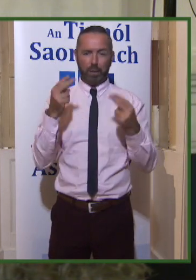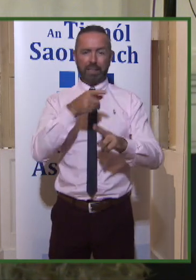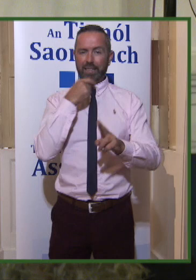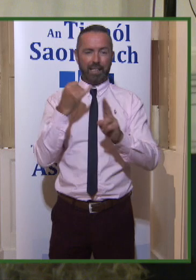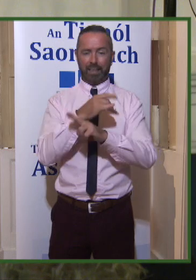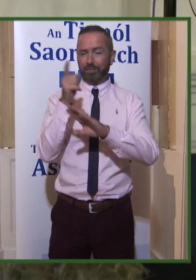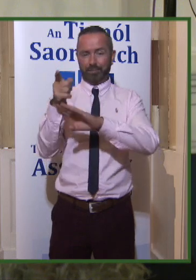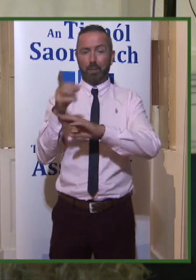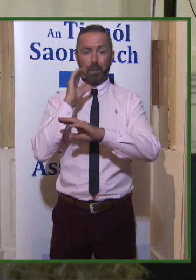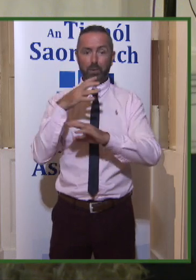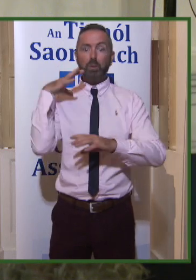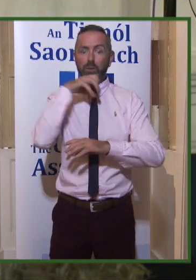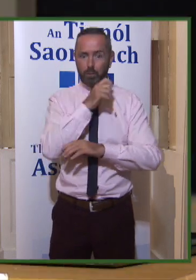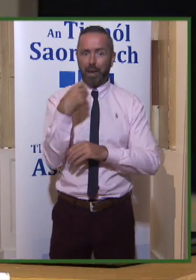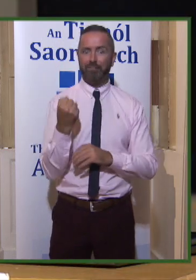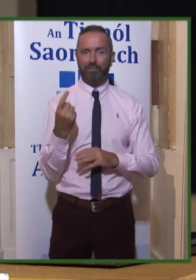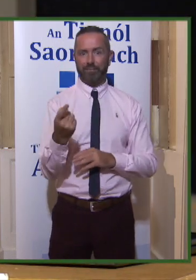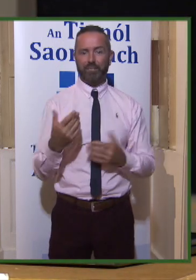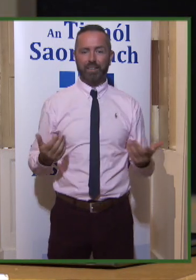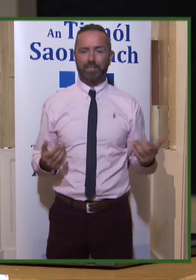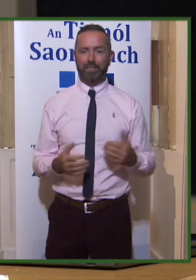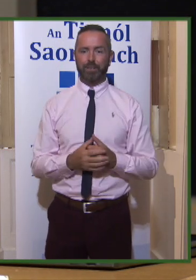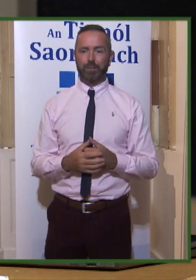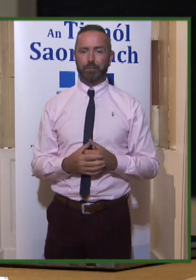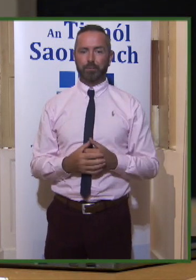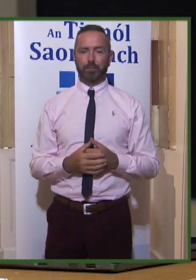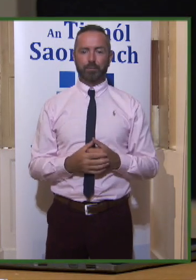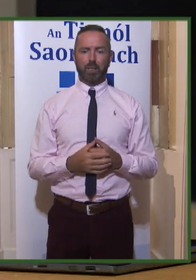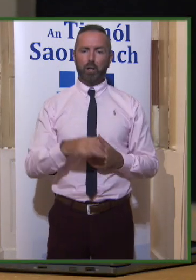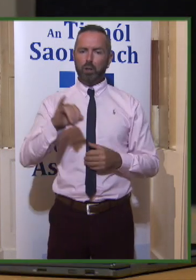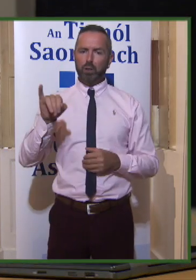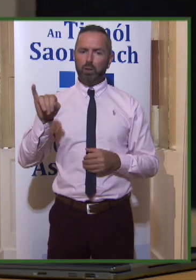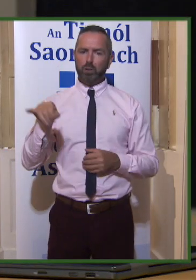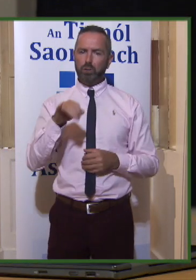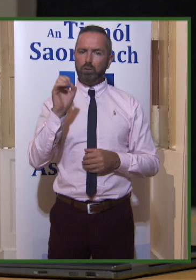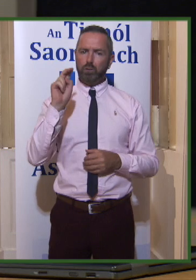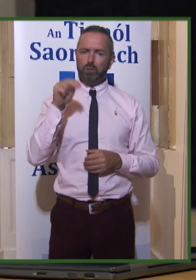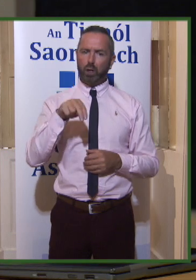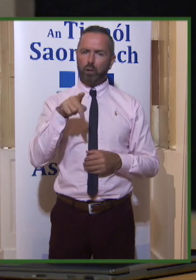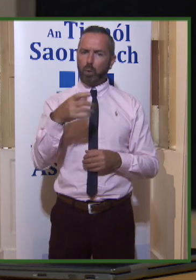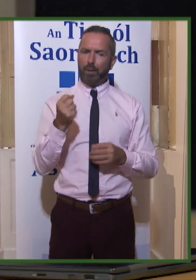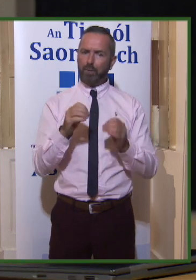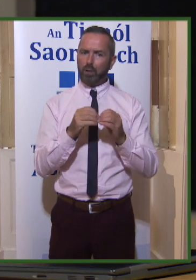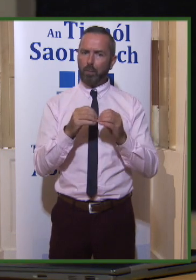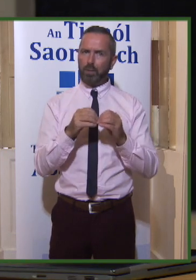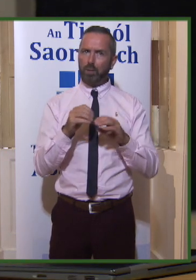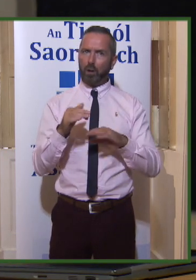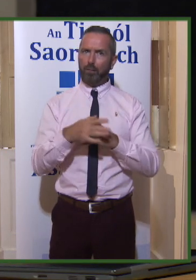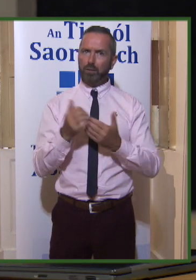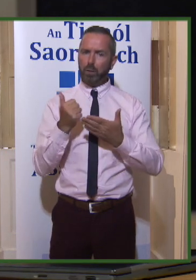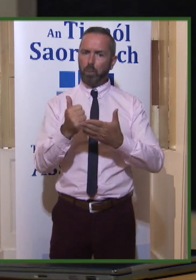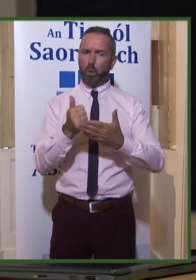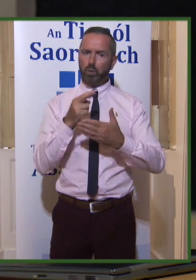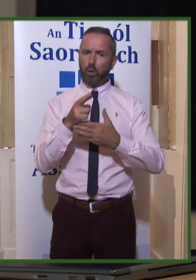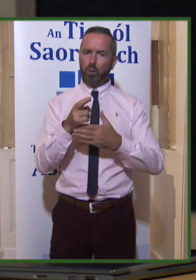thank you. So I'm going to go to if you have a comment to that, John, is it like is a supporting comment? No, just is